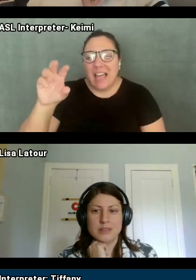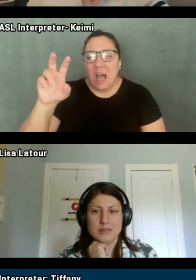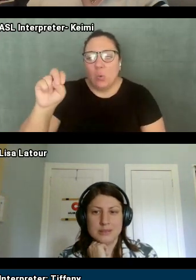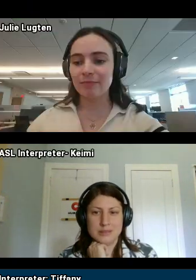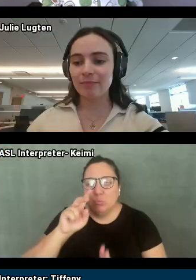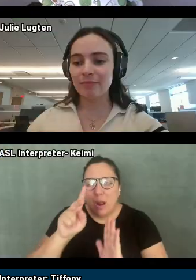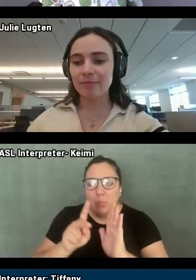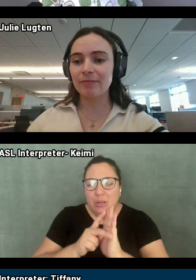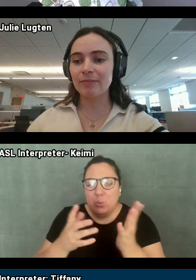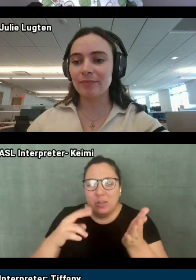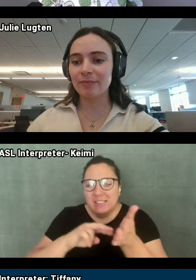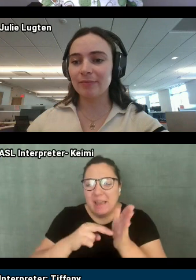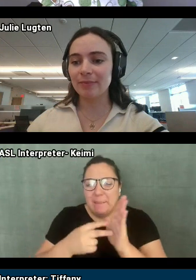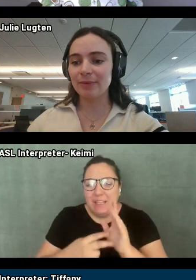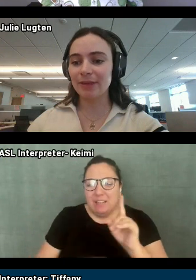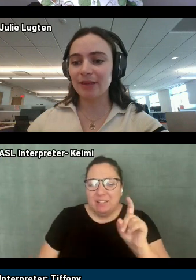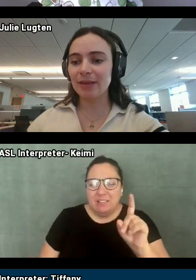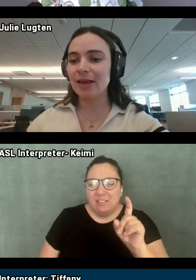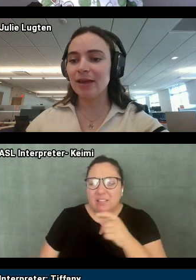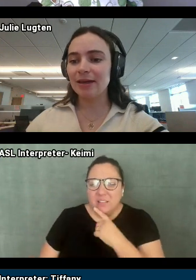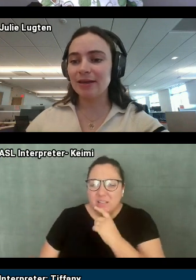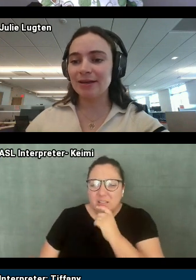property?